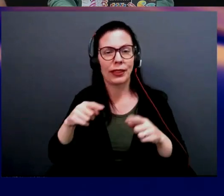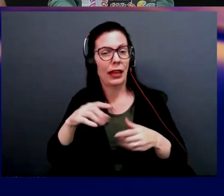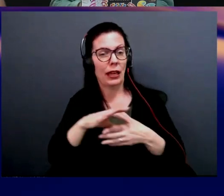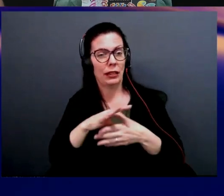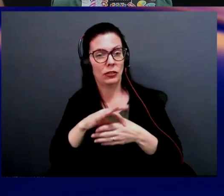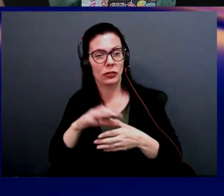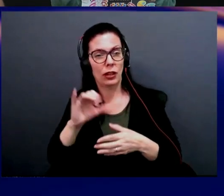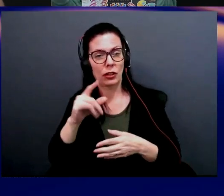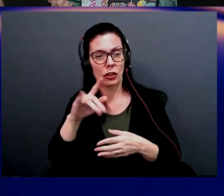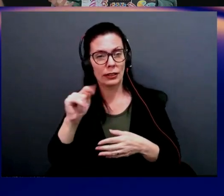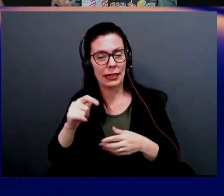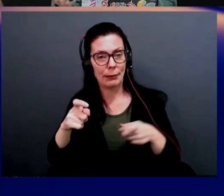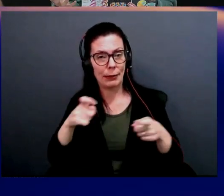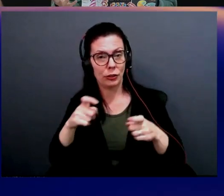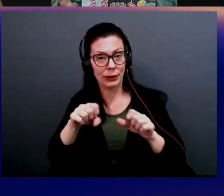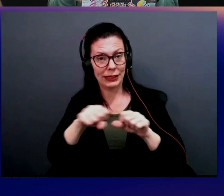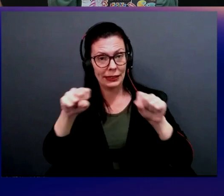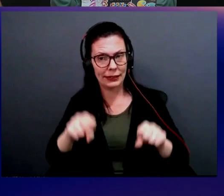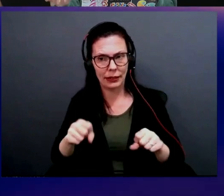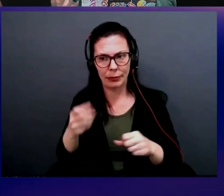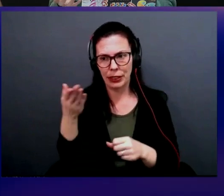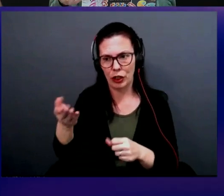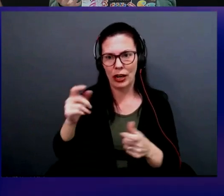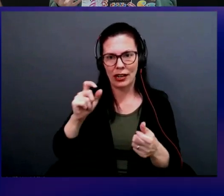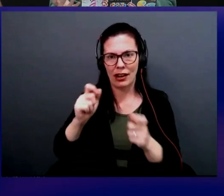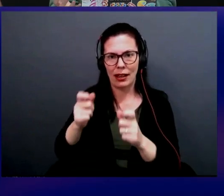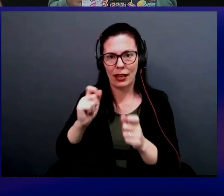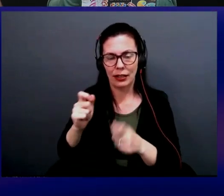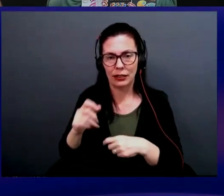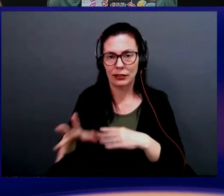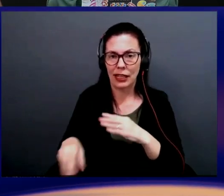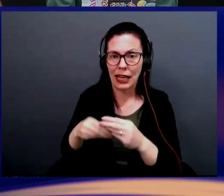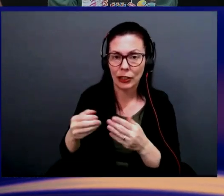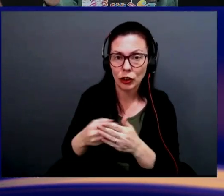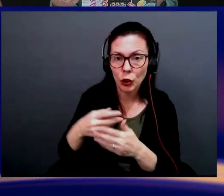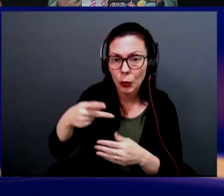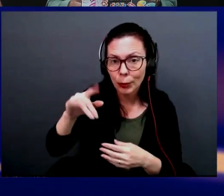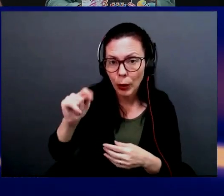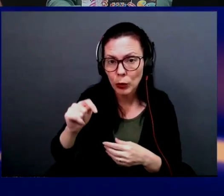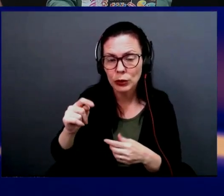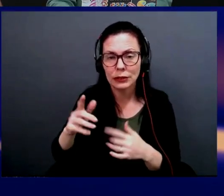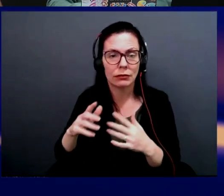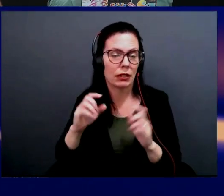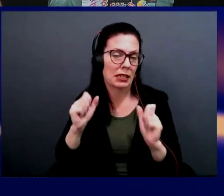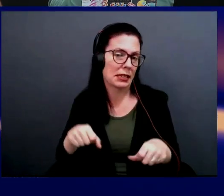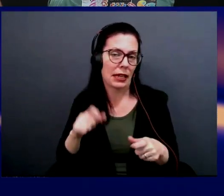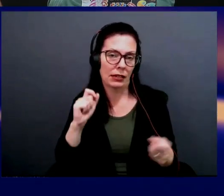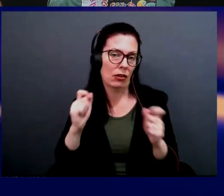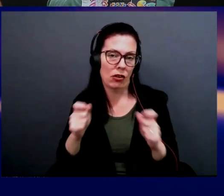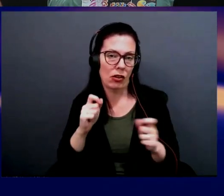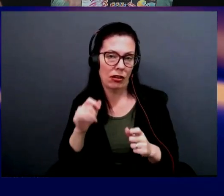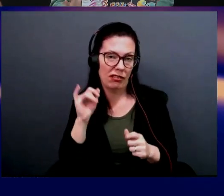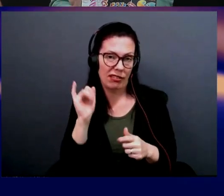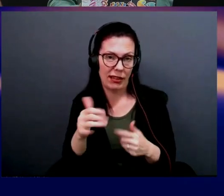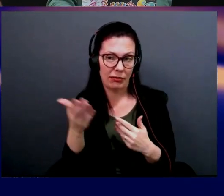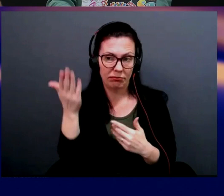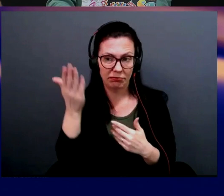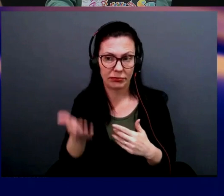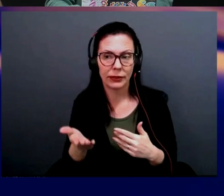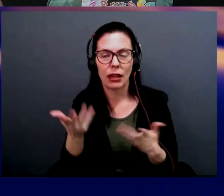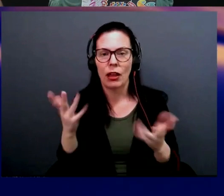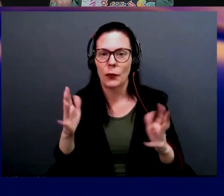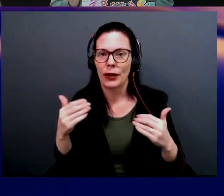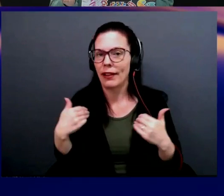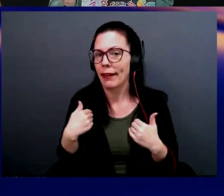like I can just go in here and edit content, add new posts, and do all that type of stuff. So I already have